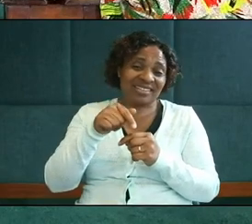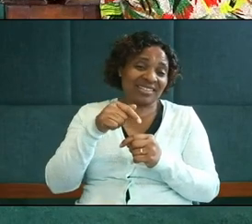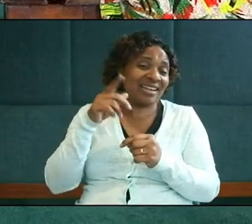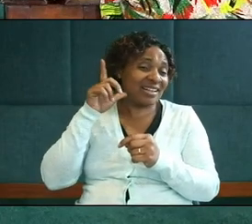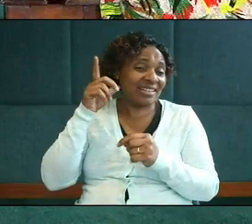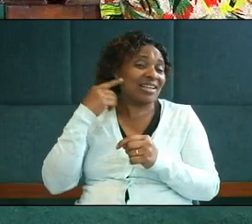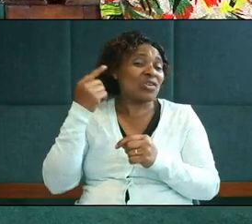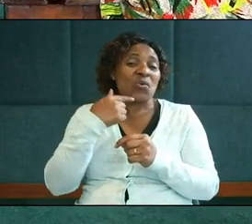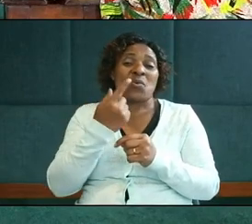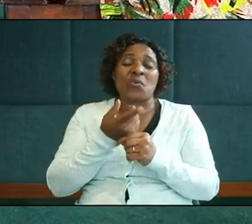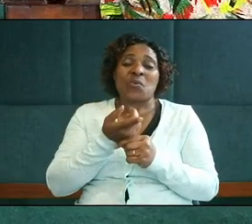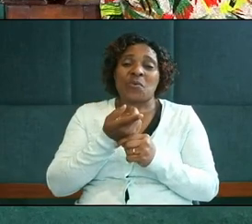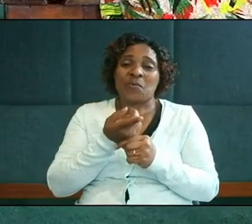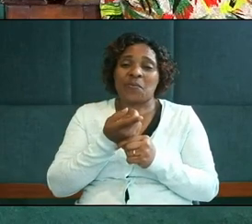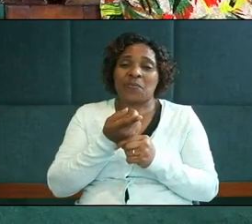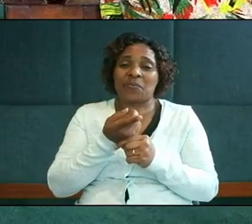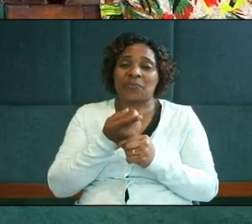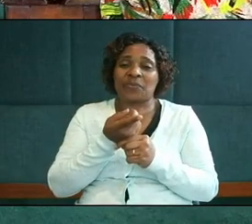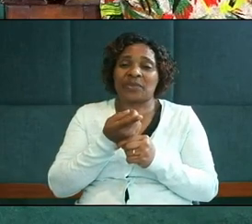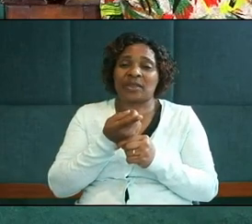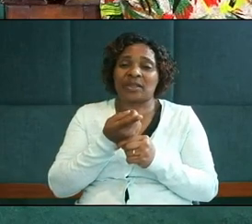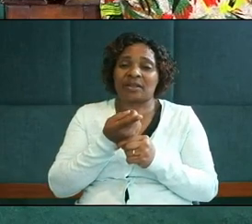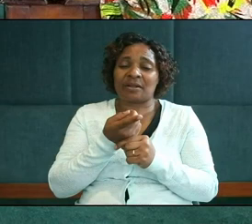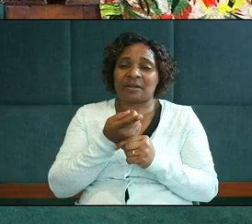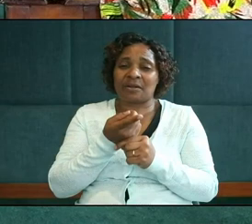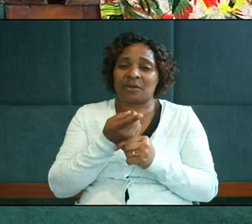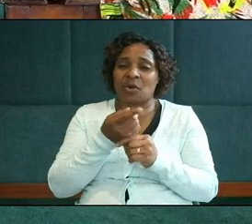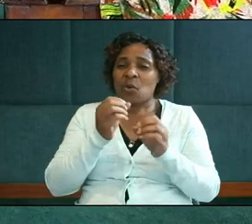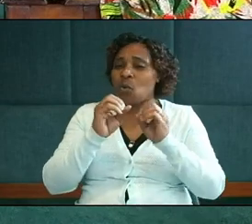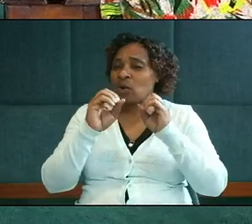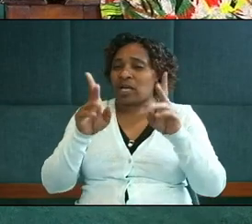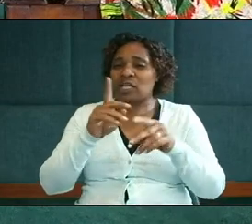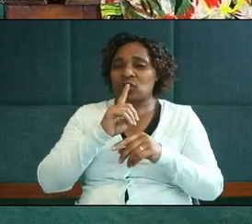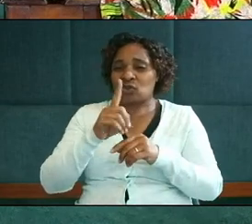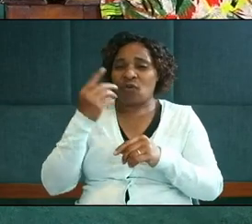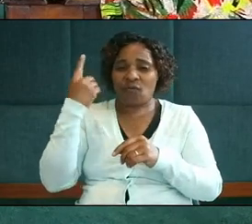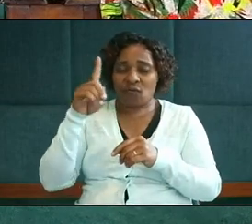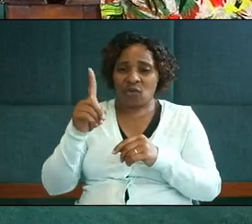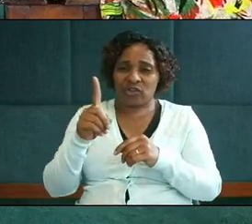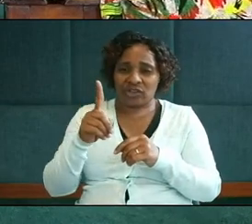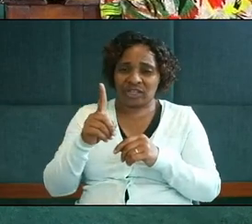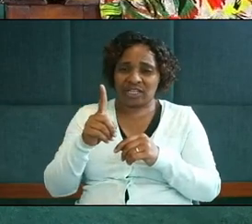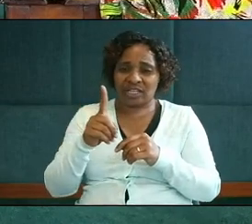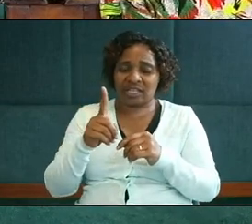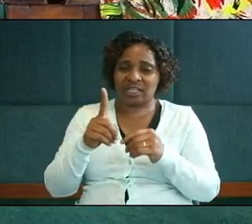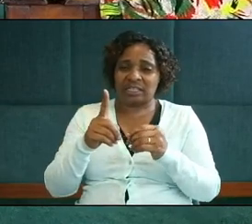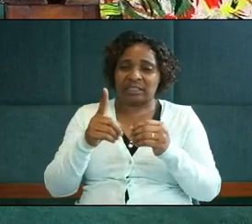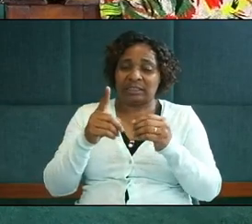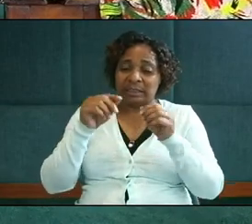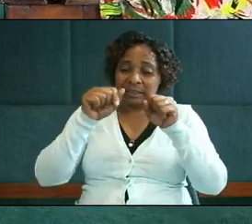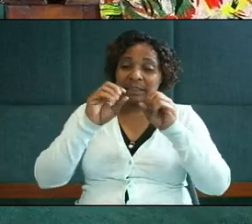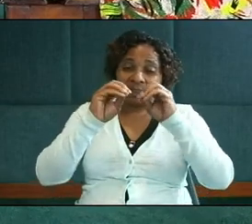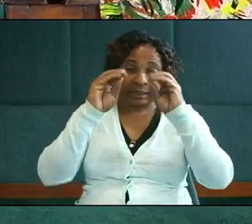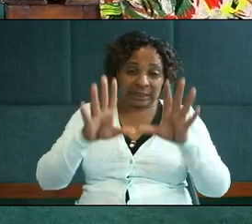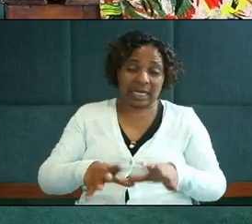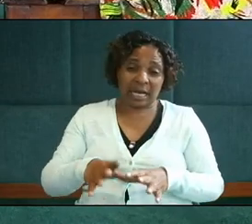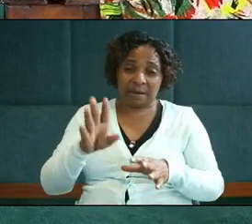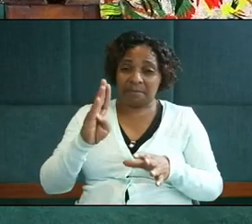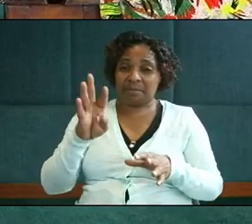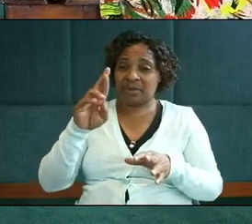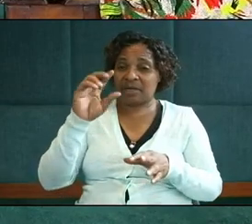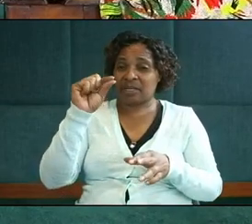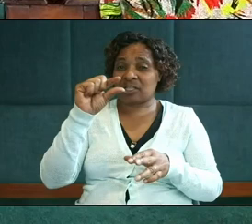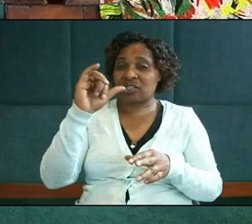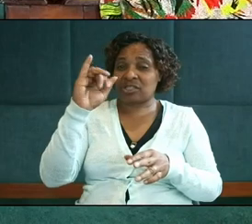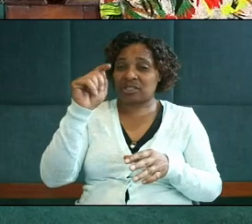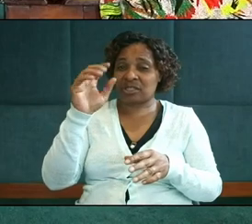our friends. That's right. Yeah. So for the last age set, I'll give it to Teacher Bridget. Now, this is because